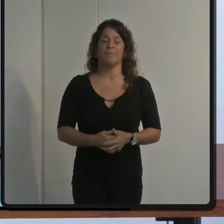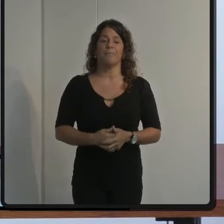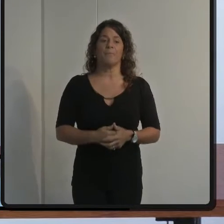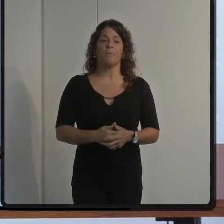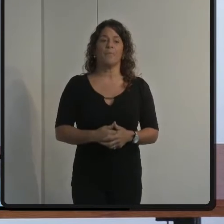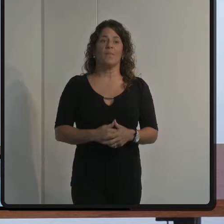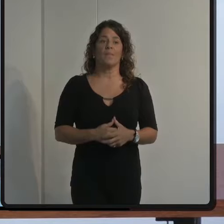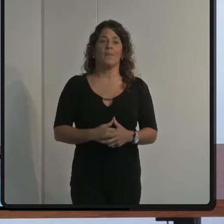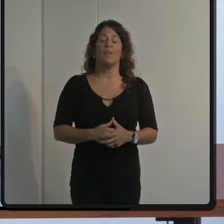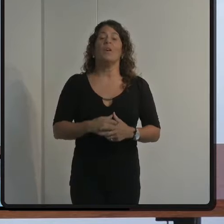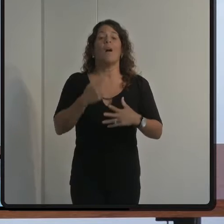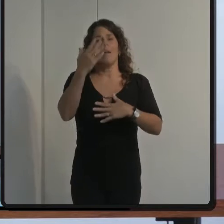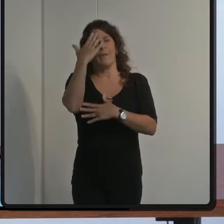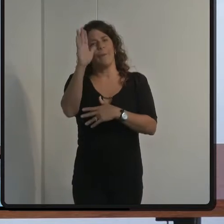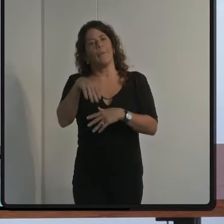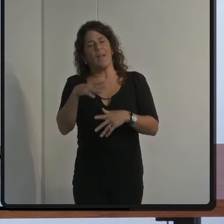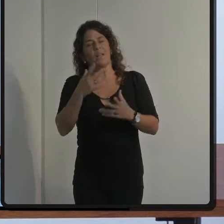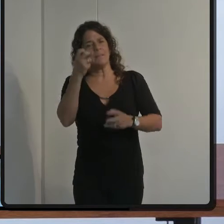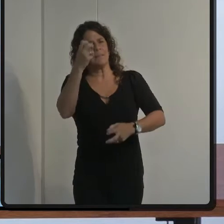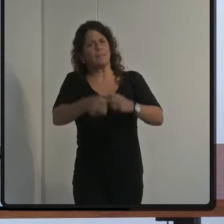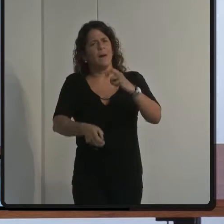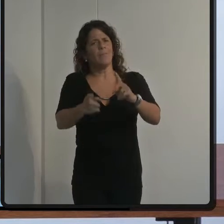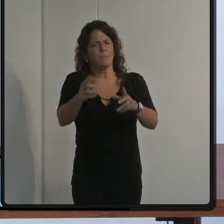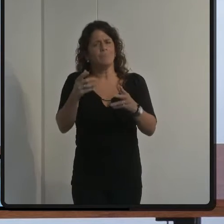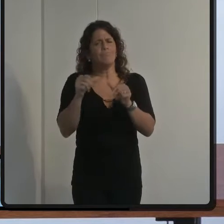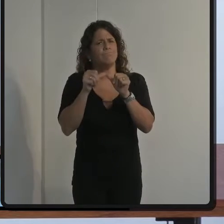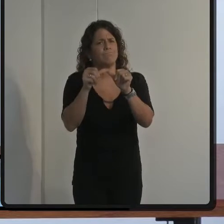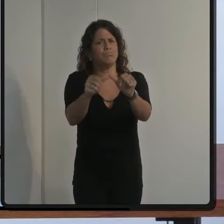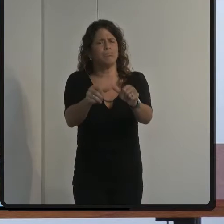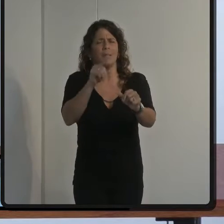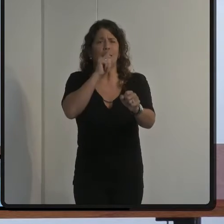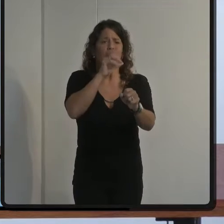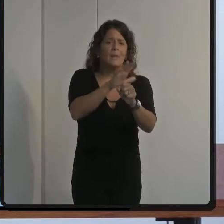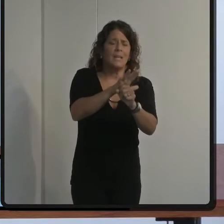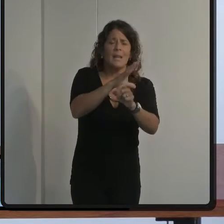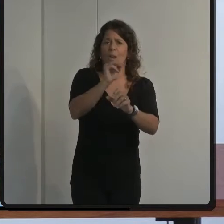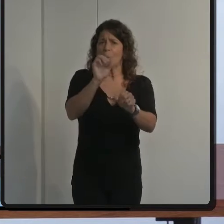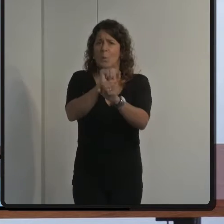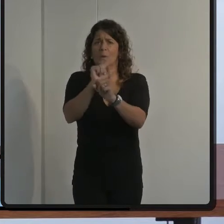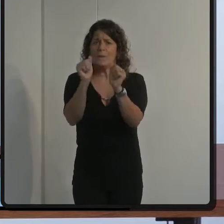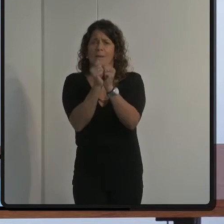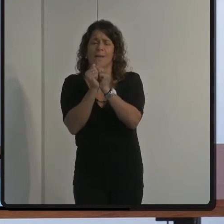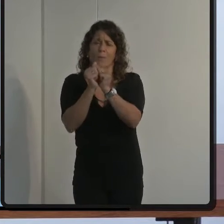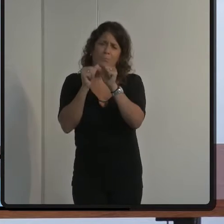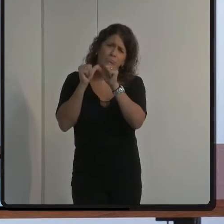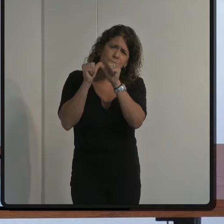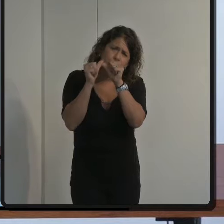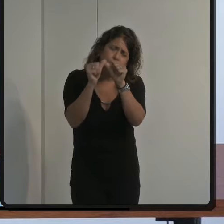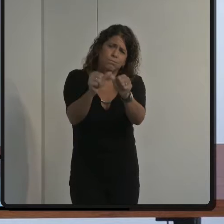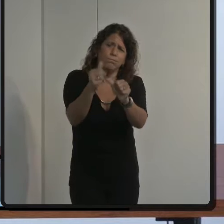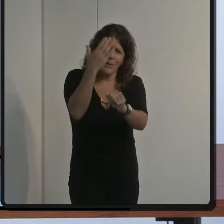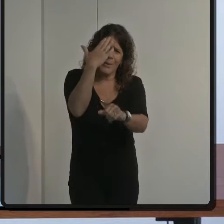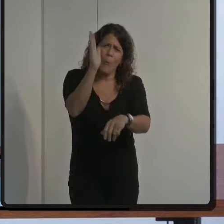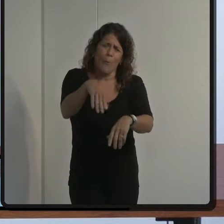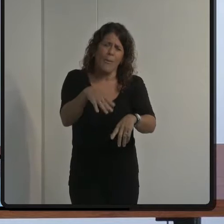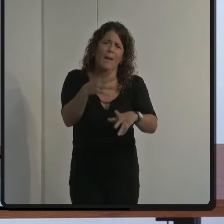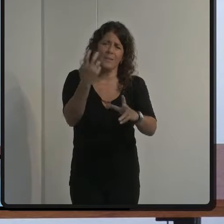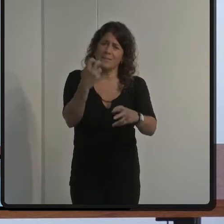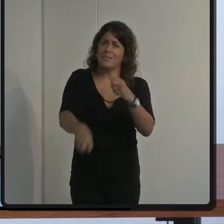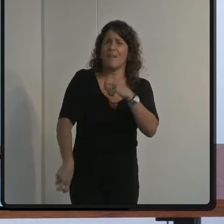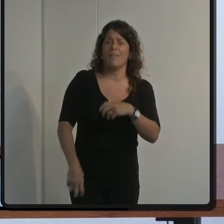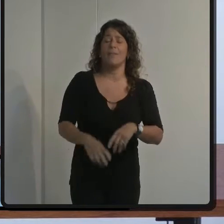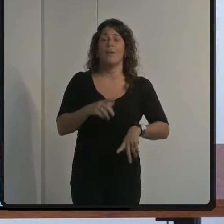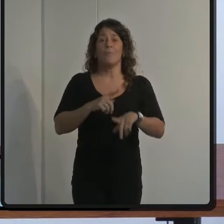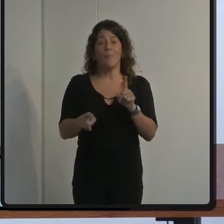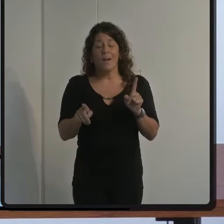achieved. I know it has been tough to remain committed to working together to slow the spread of the virus, but I am so